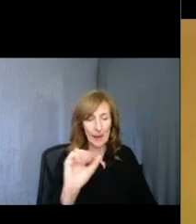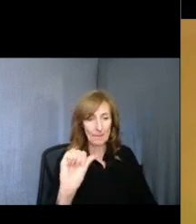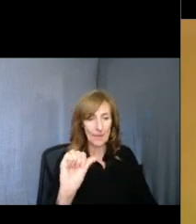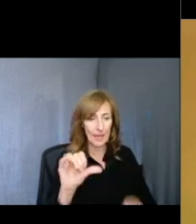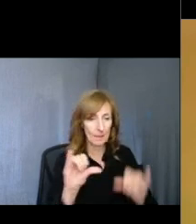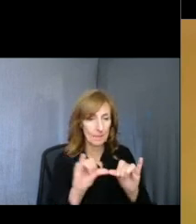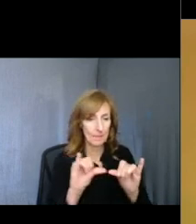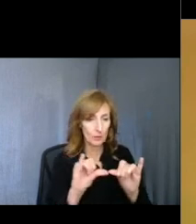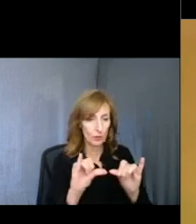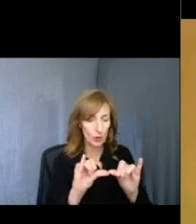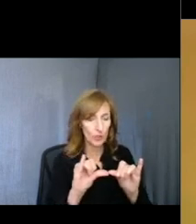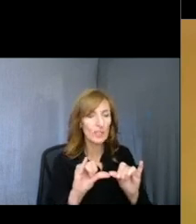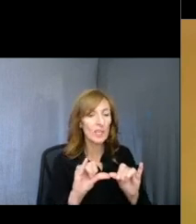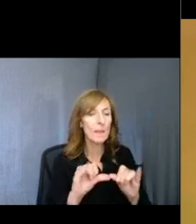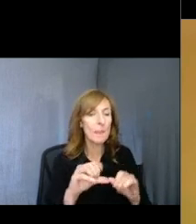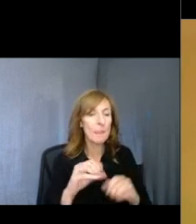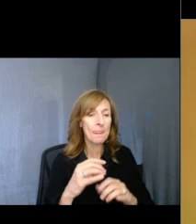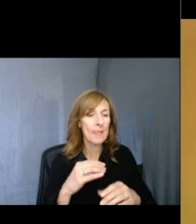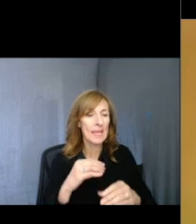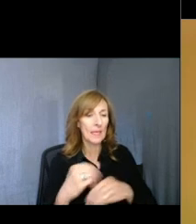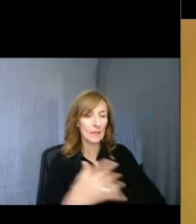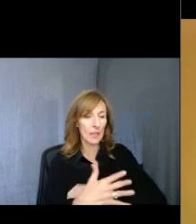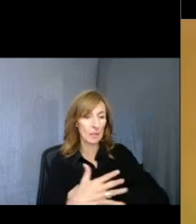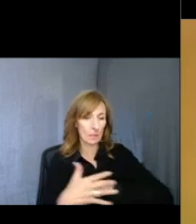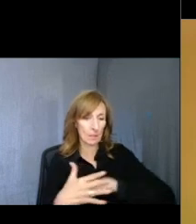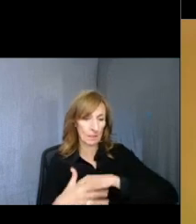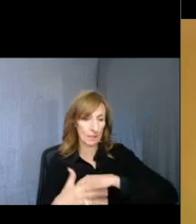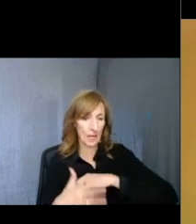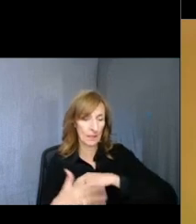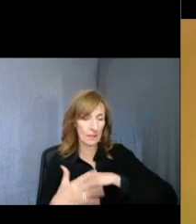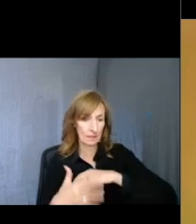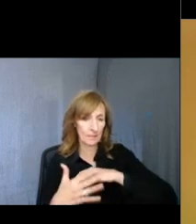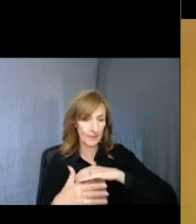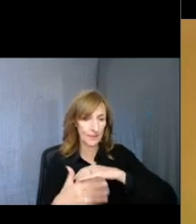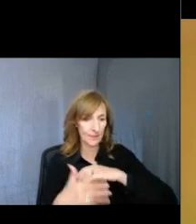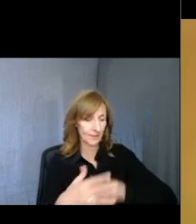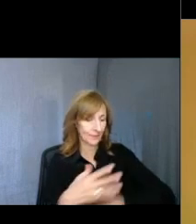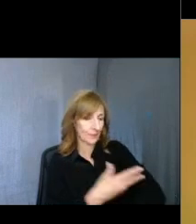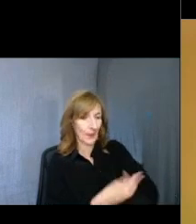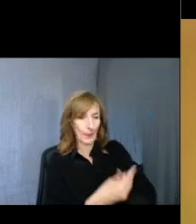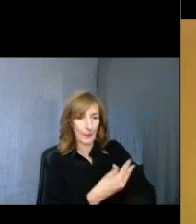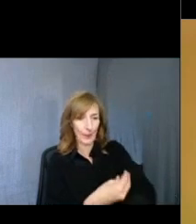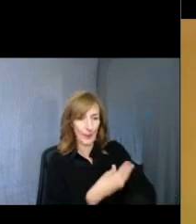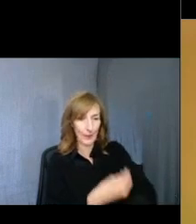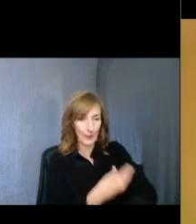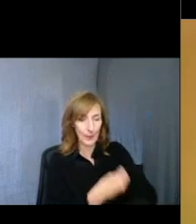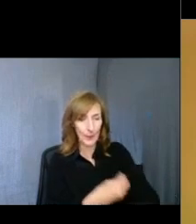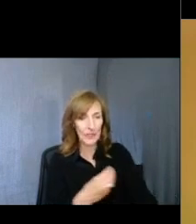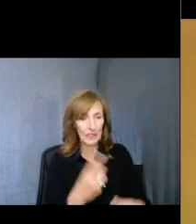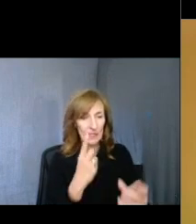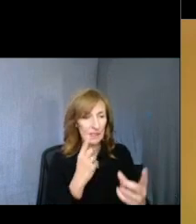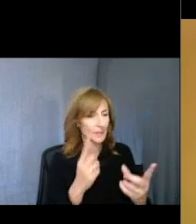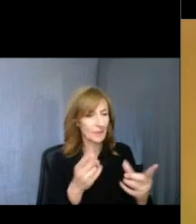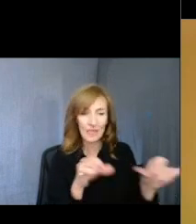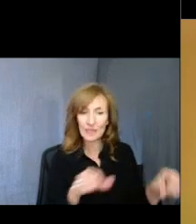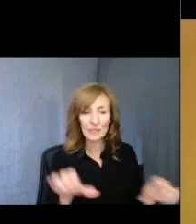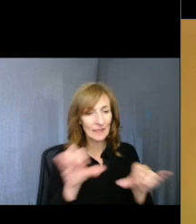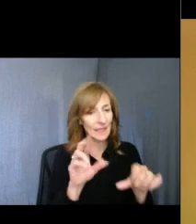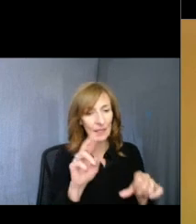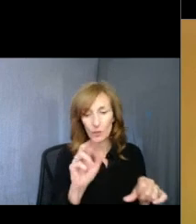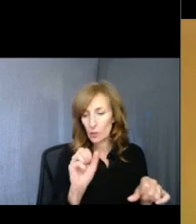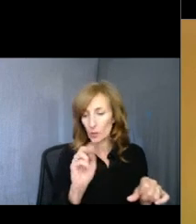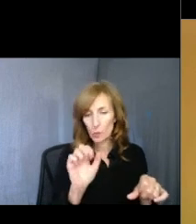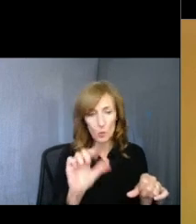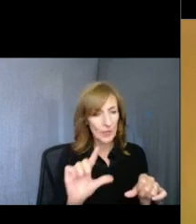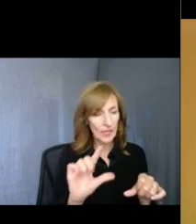blood. So it is on a blood test, and a lot of panels are now, you can get it on standard renal panels. That particular panel